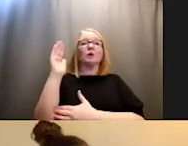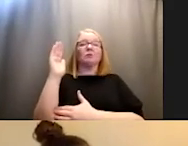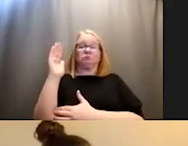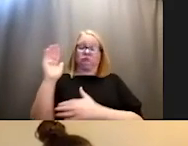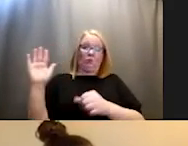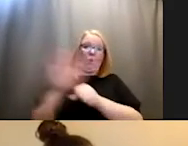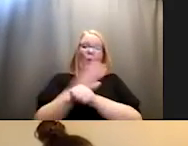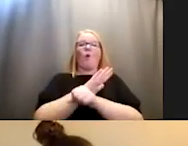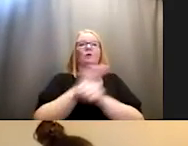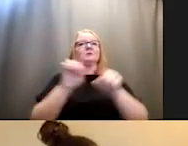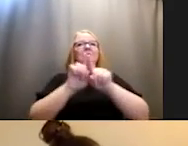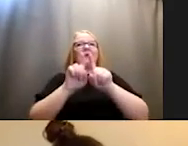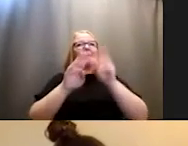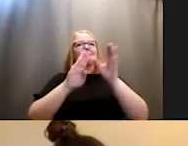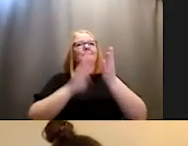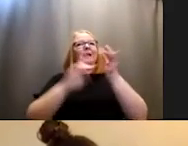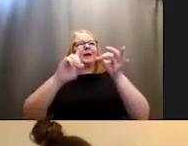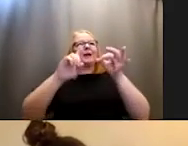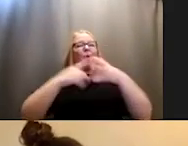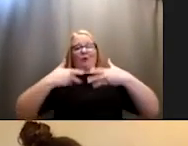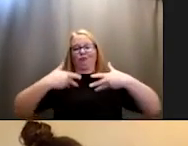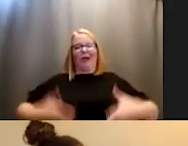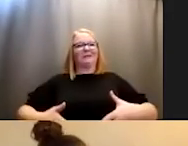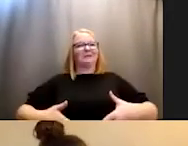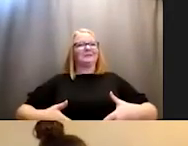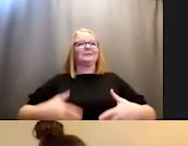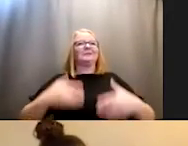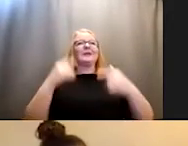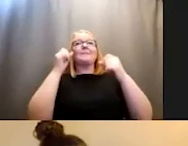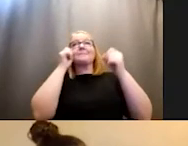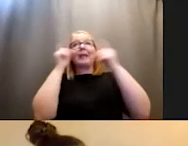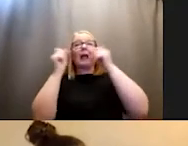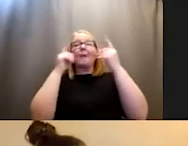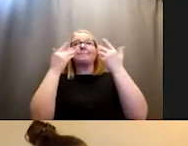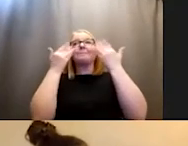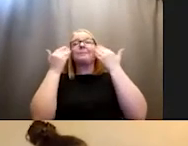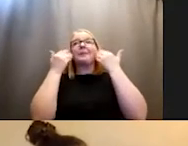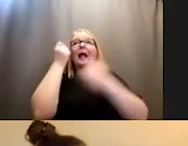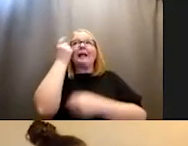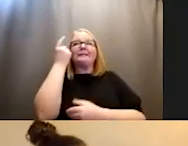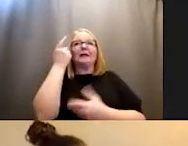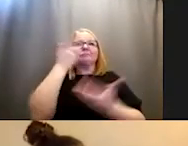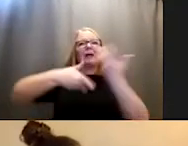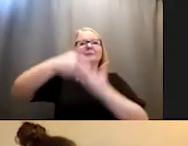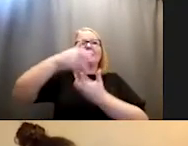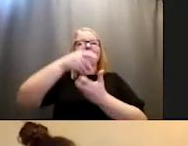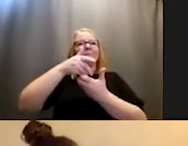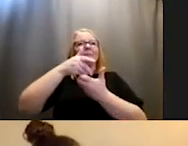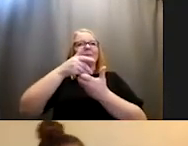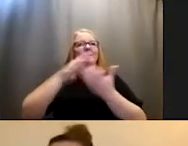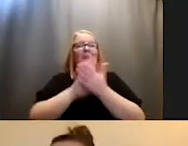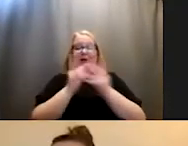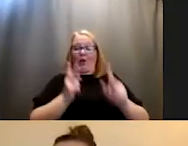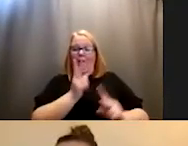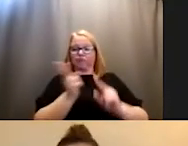Quant dresses with the words, "Makeup ideas all mixed up. The result, Mary Quant makeup cut out for a big